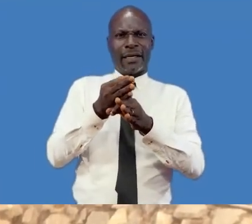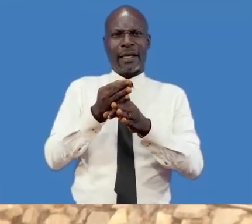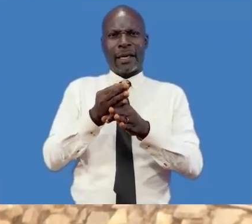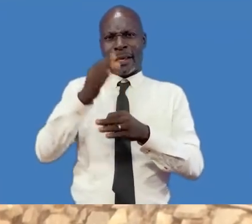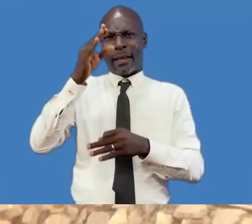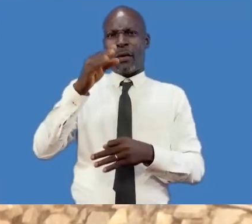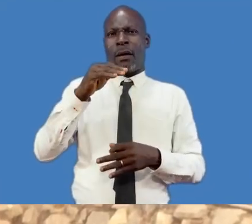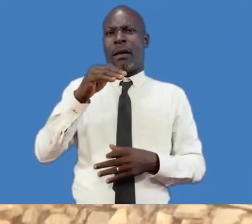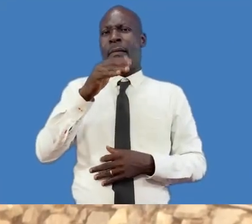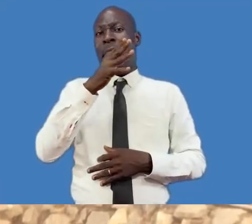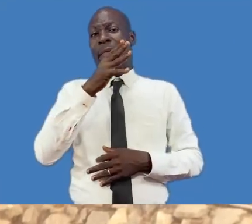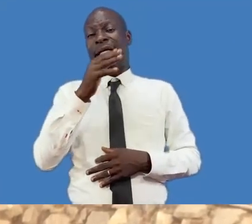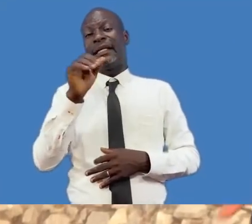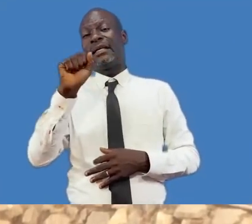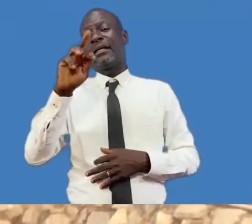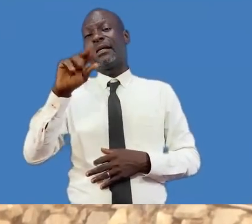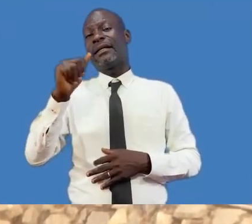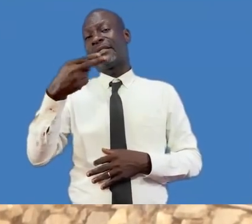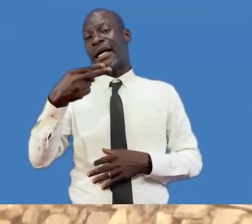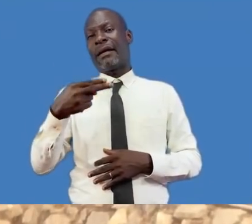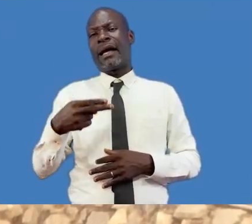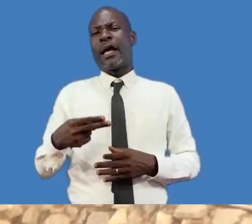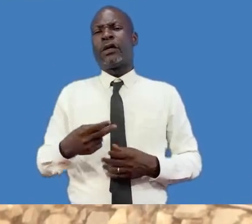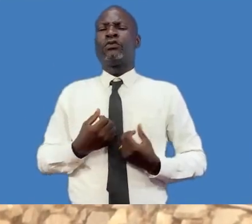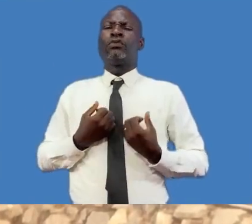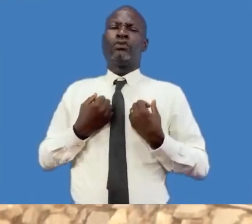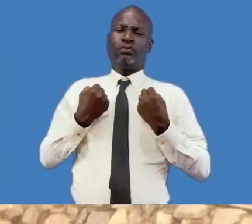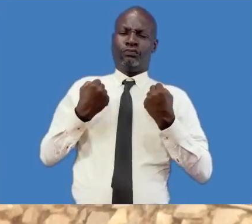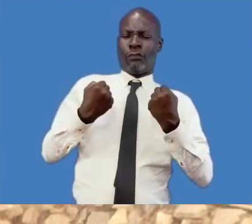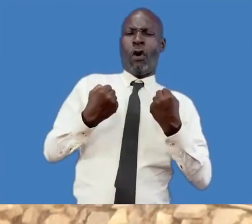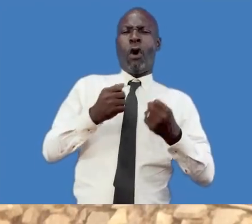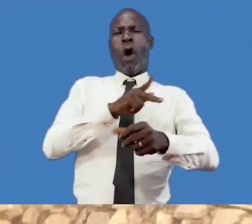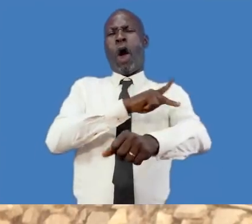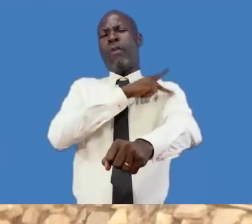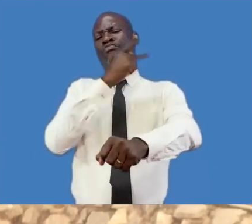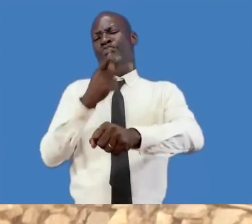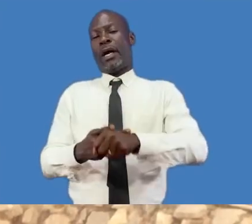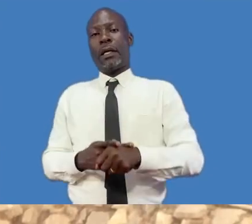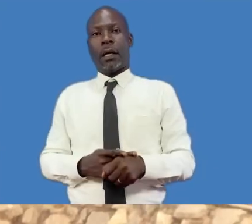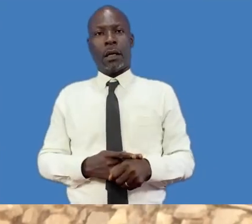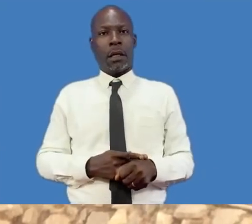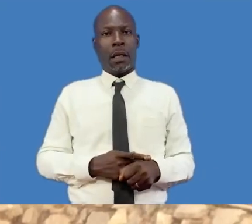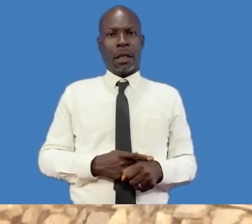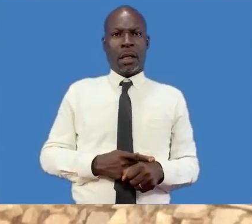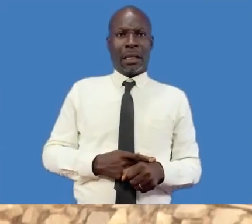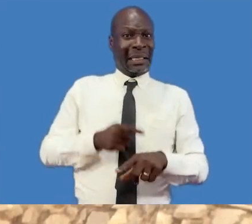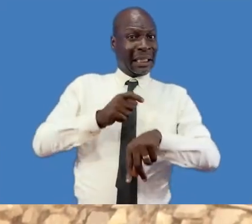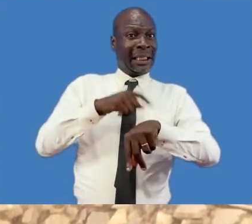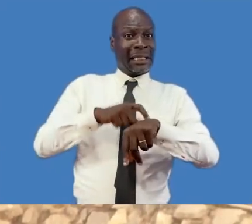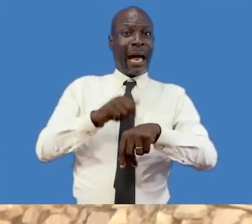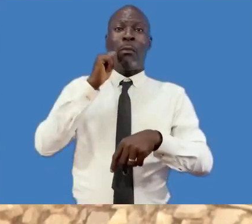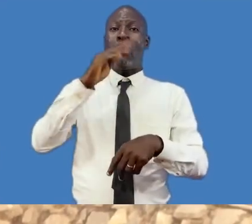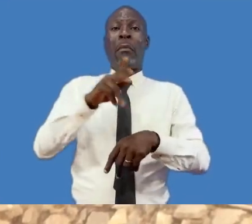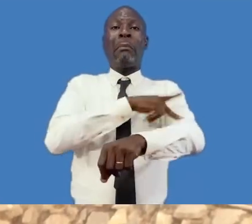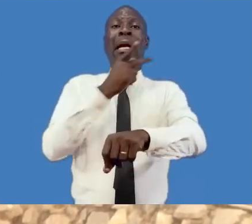ame Sarah. Onya ahwoden enyin san ye. Ebra na ema ede wo no na